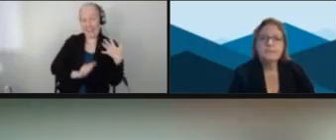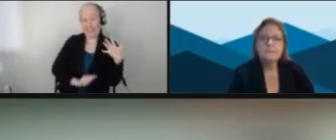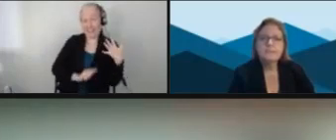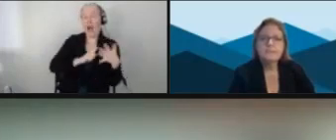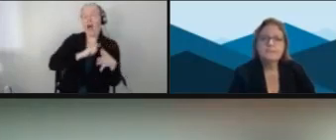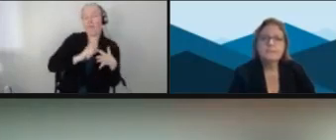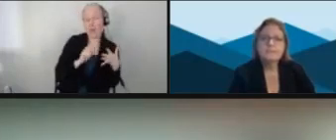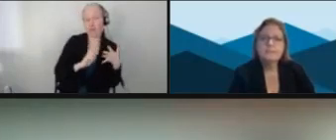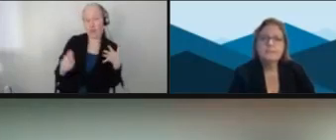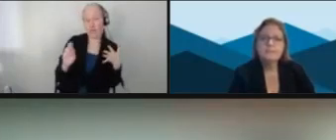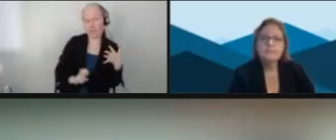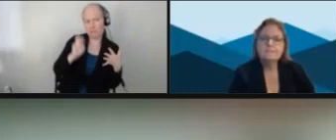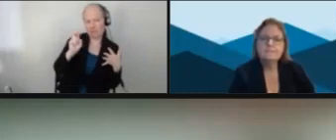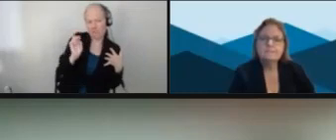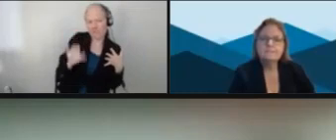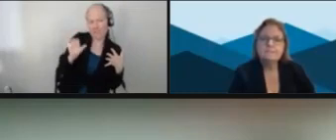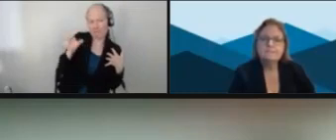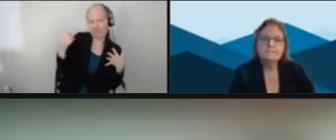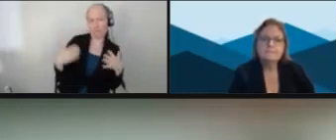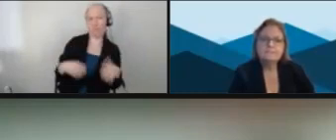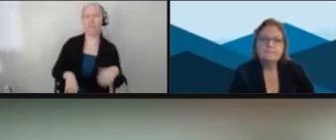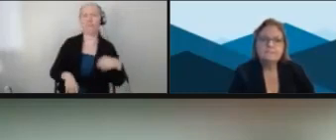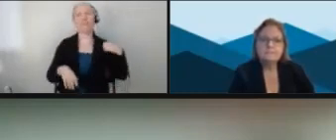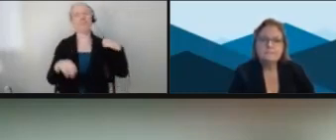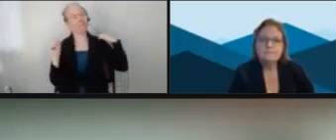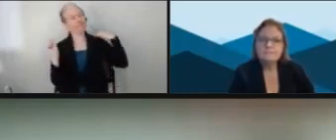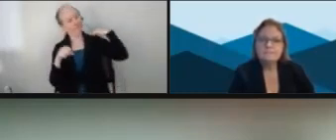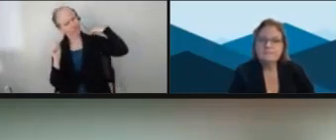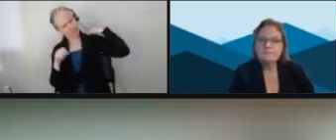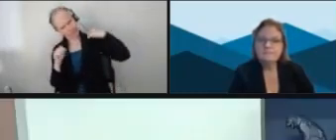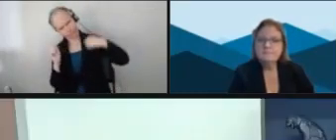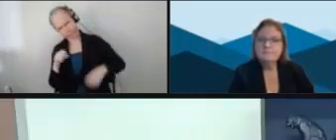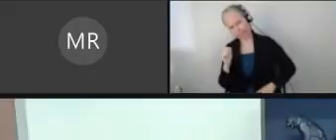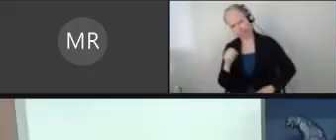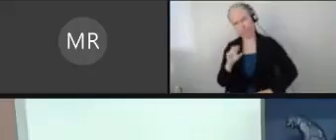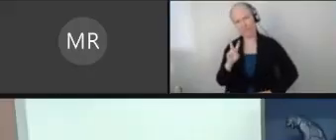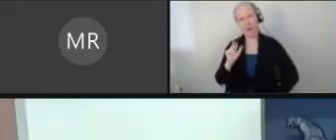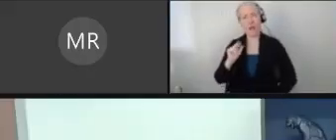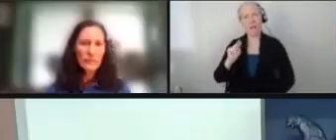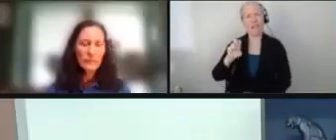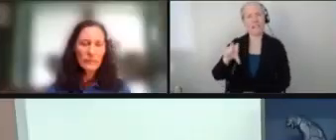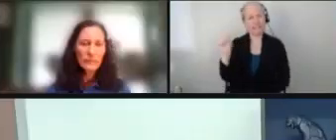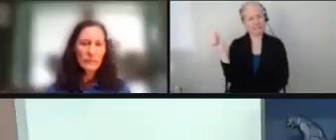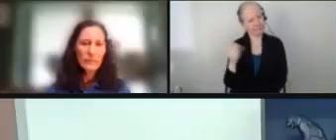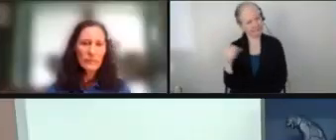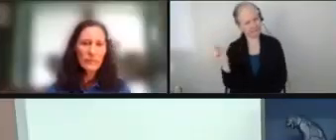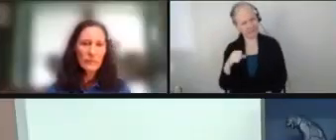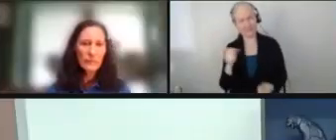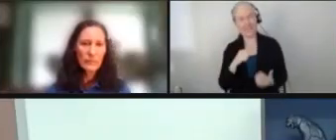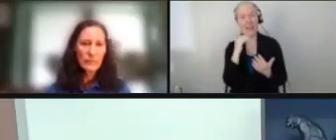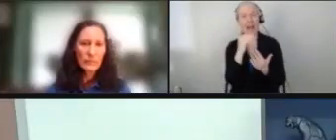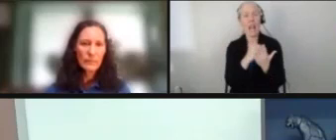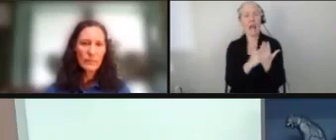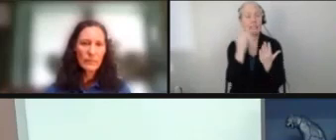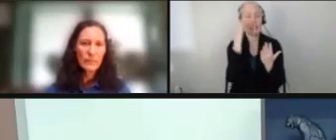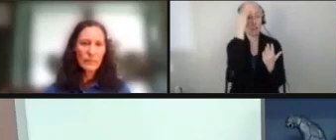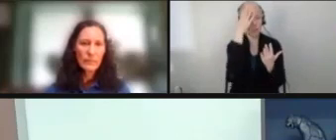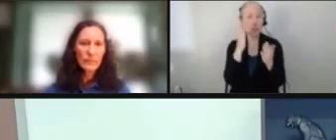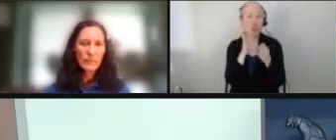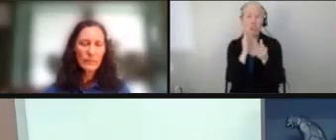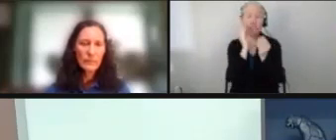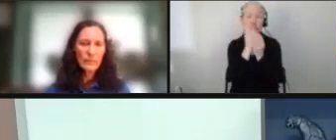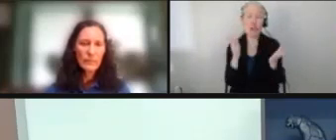Yeah, I'll add to that. I completely agree. When I think about lessons learned for sharing with others, that's the first